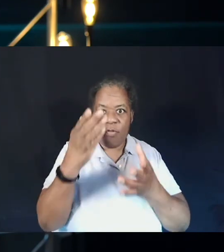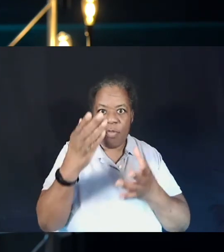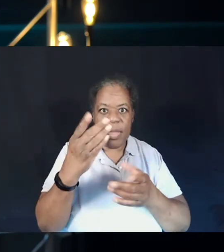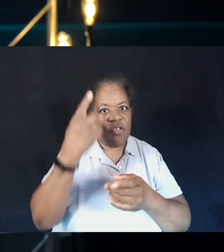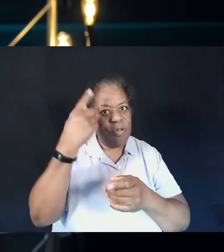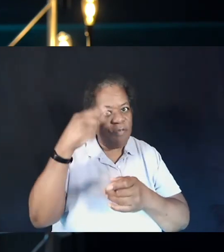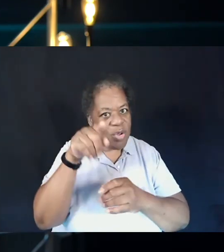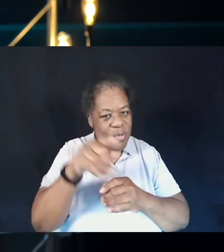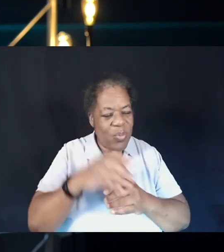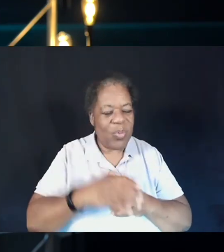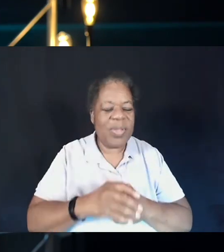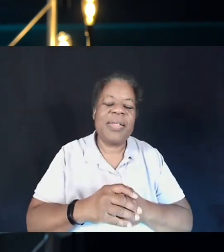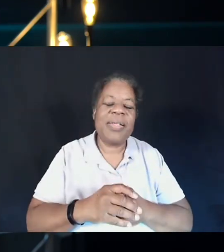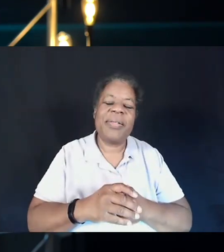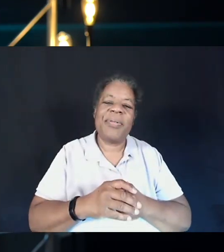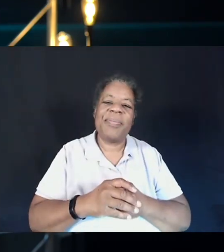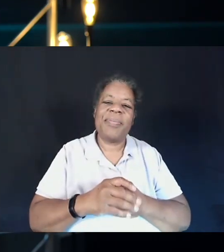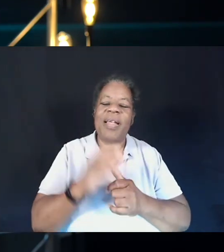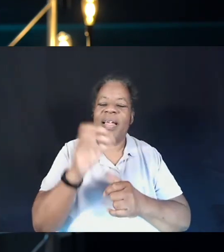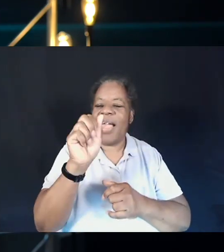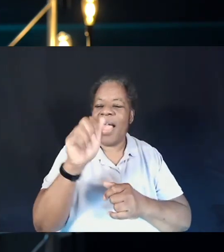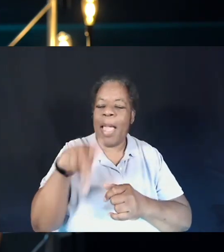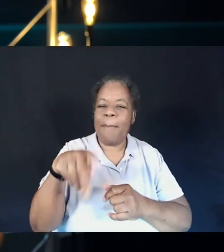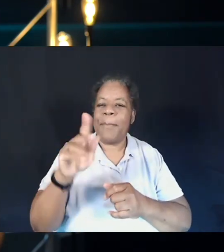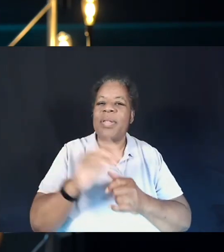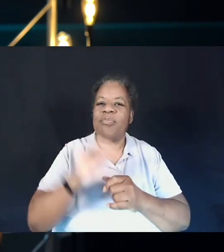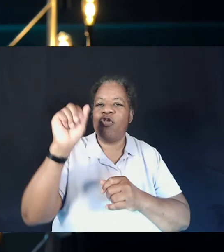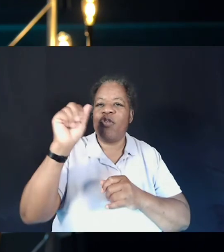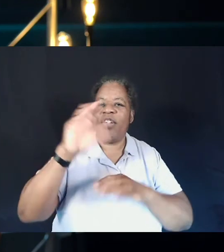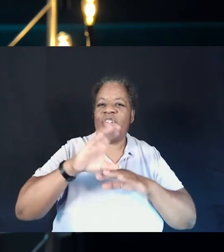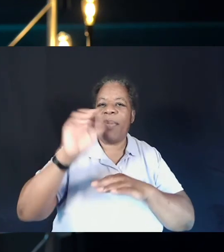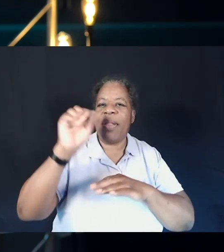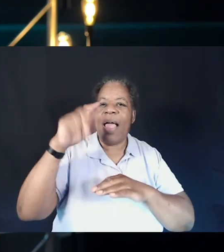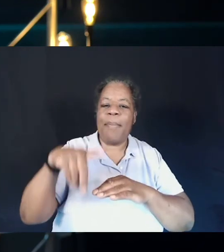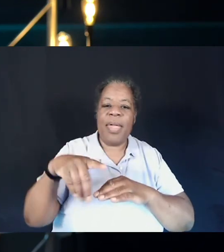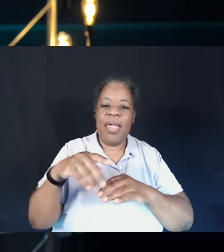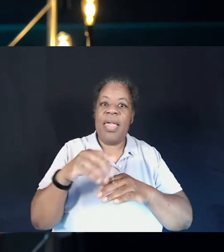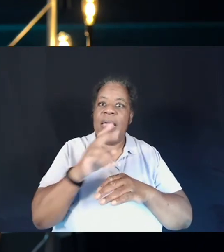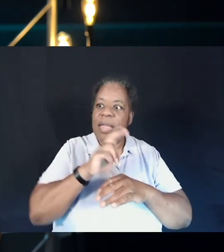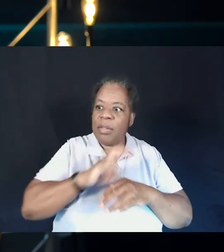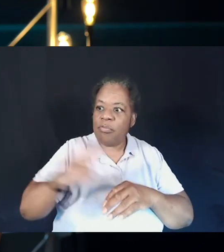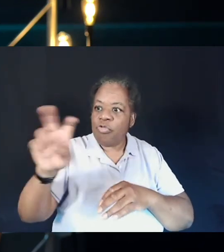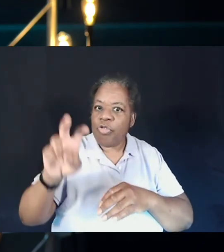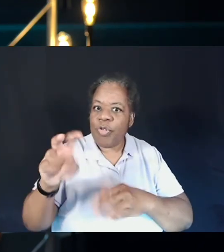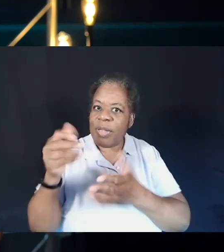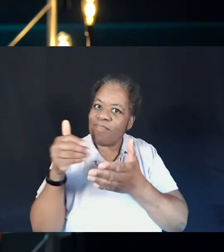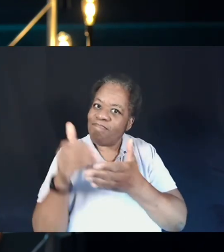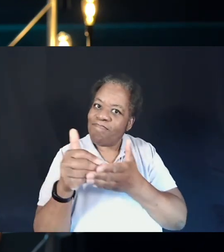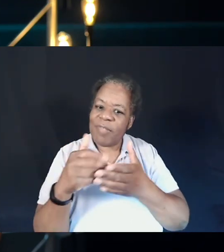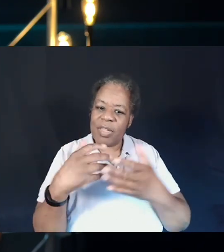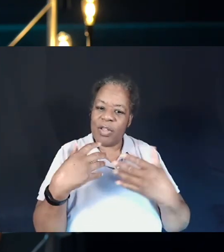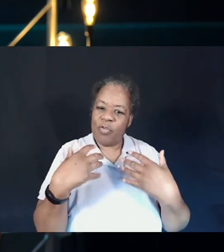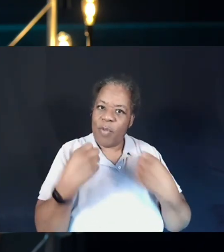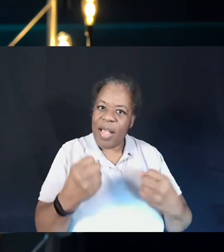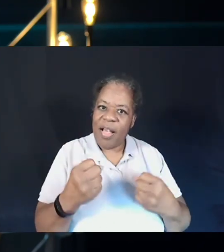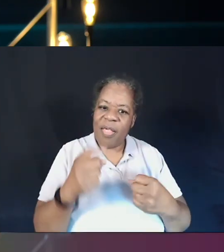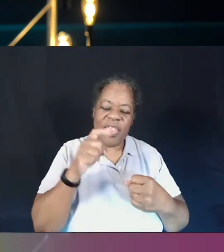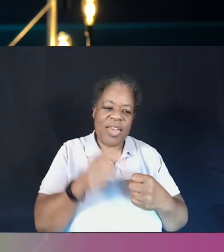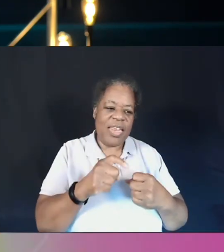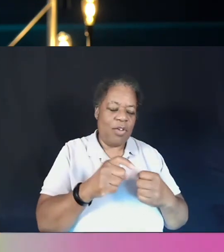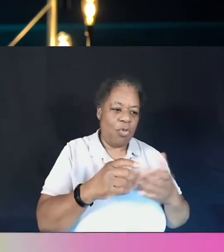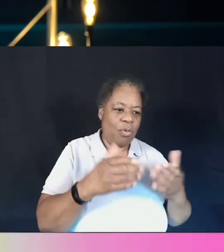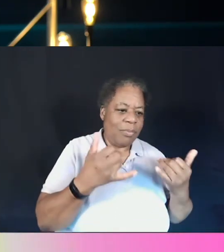through. Any journey towards health starts with an honest assessment of where you are emotionally, physically, and